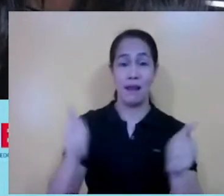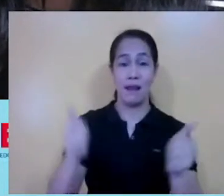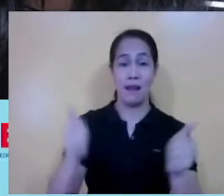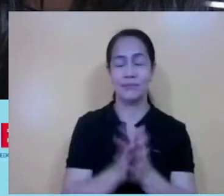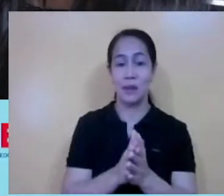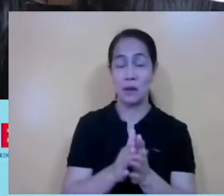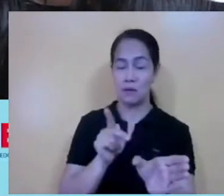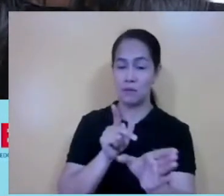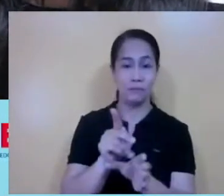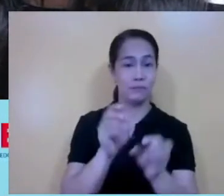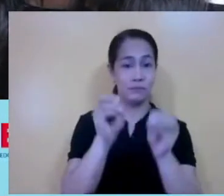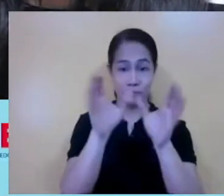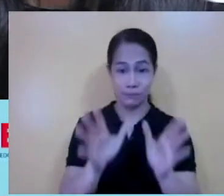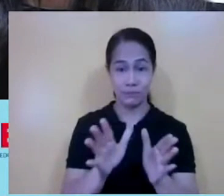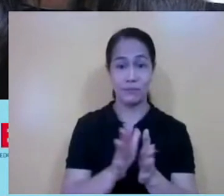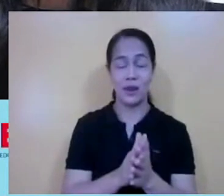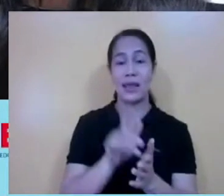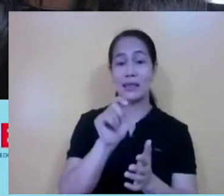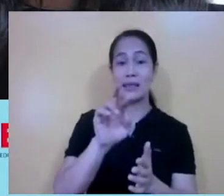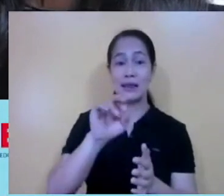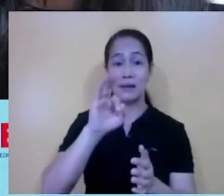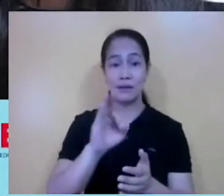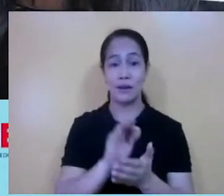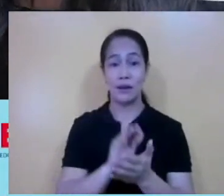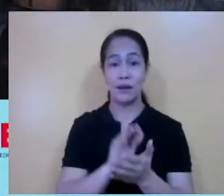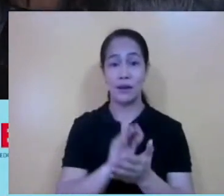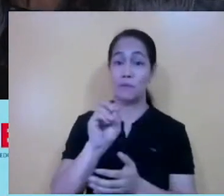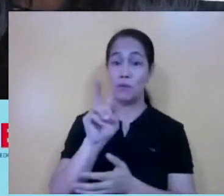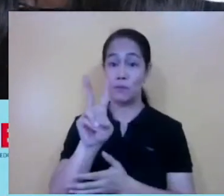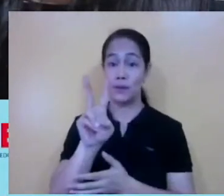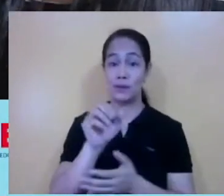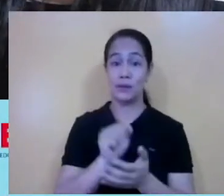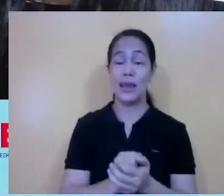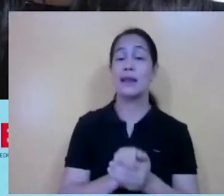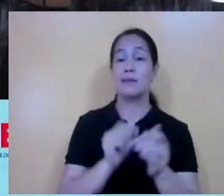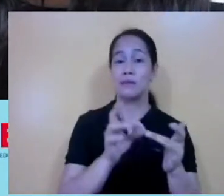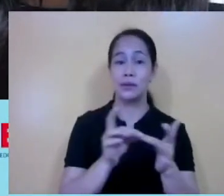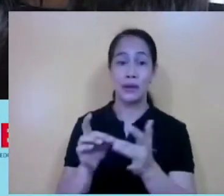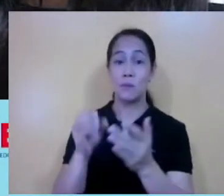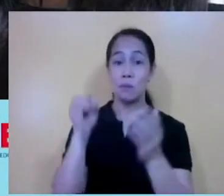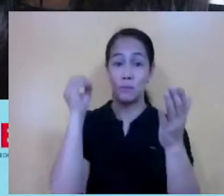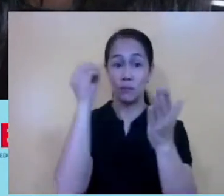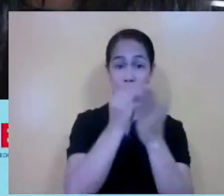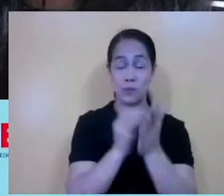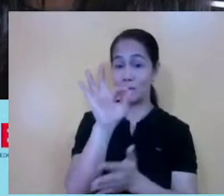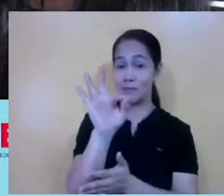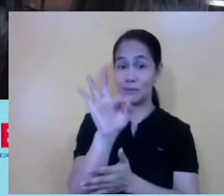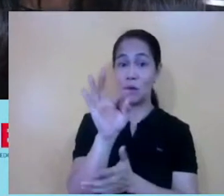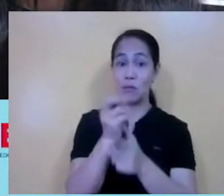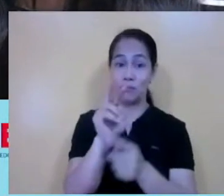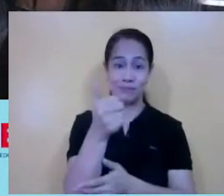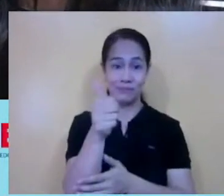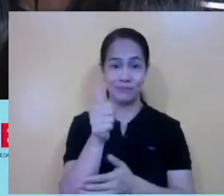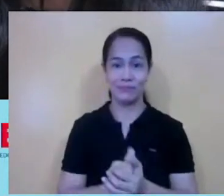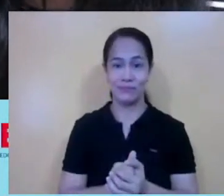your MOVs, specifically for Objective 9 or Objective 10. So this TRF form is used by